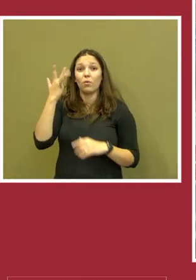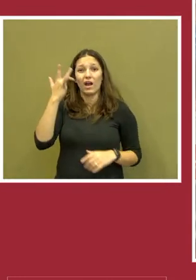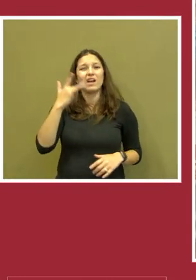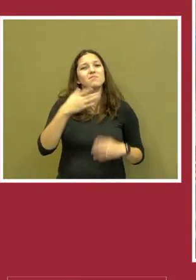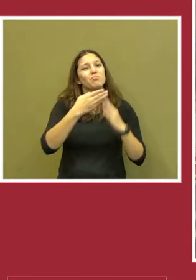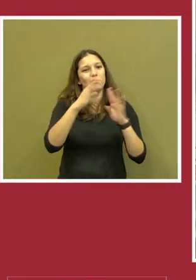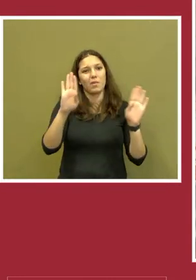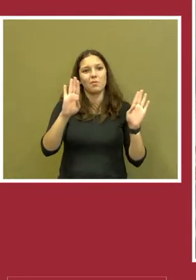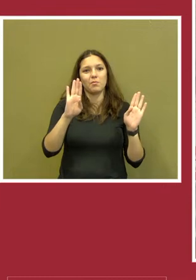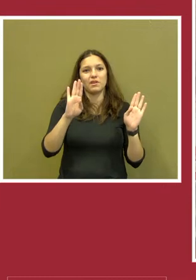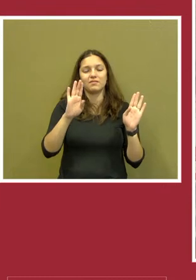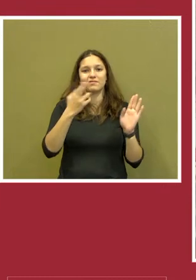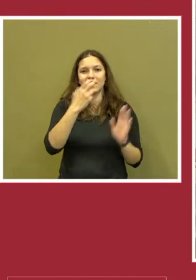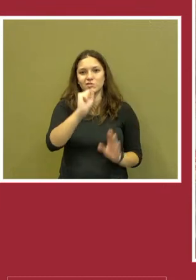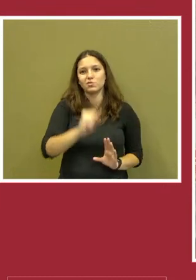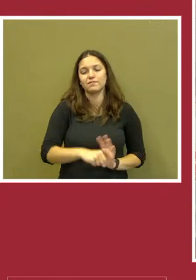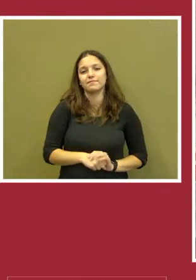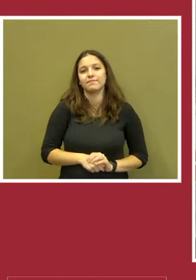school.